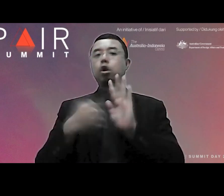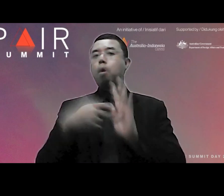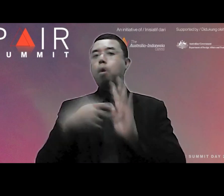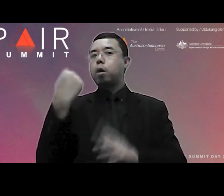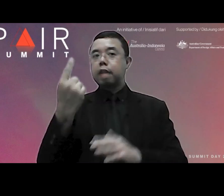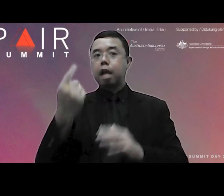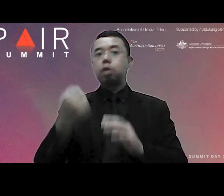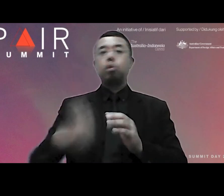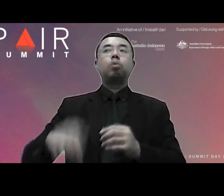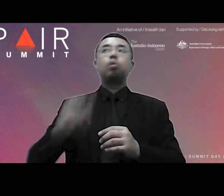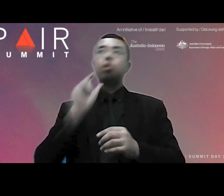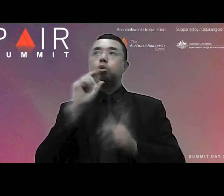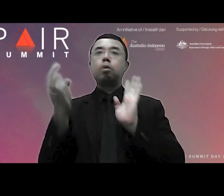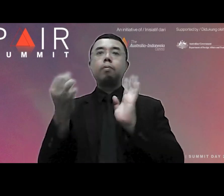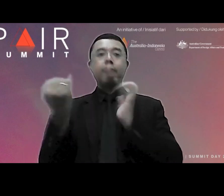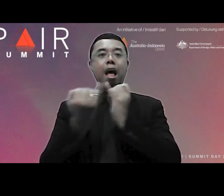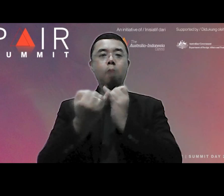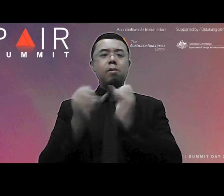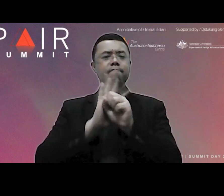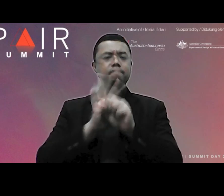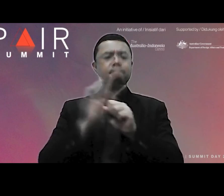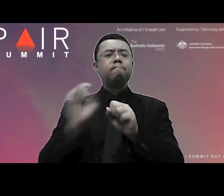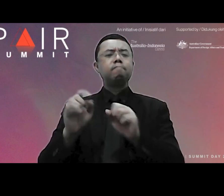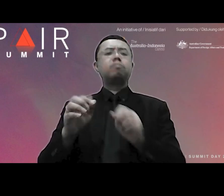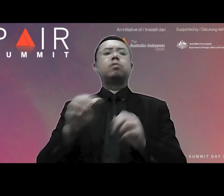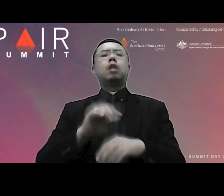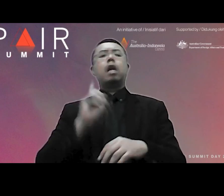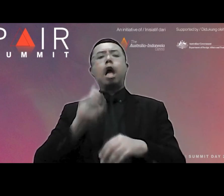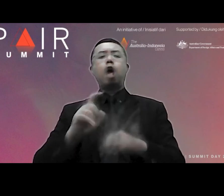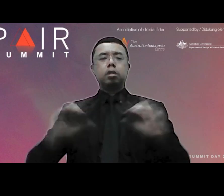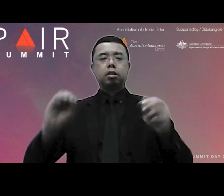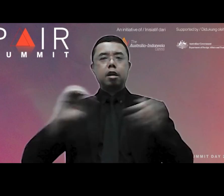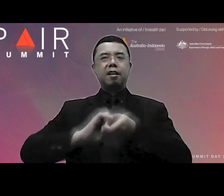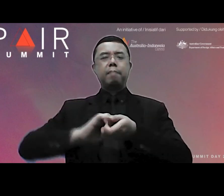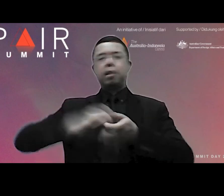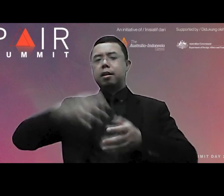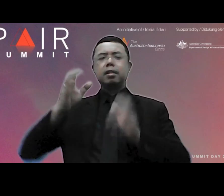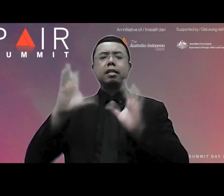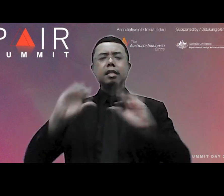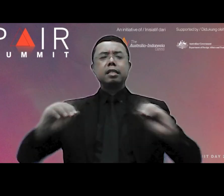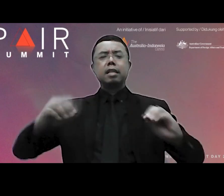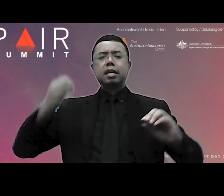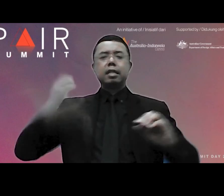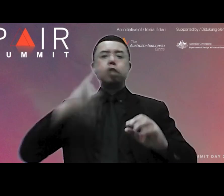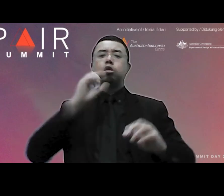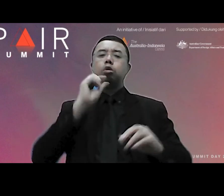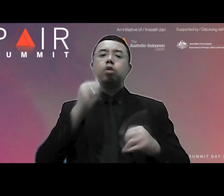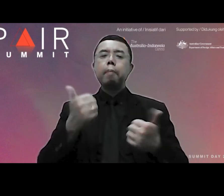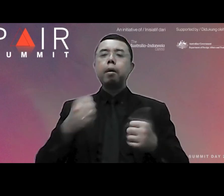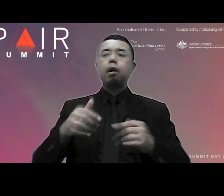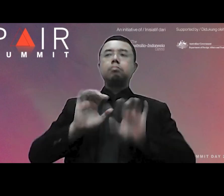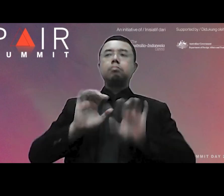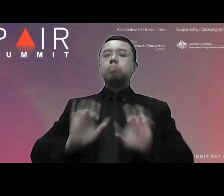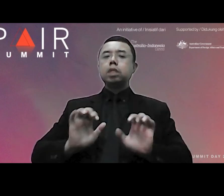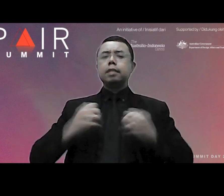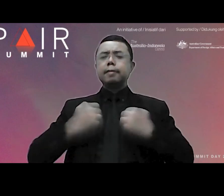and have really had to work hard and to maintain their physical and psychological